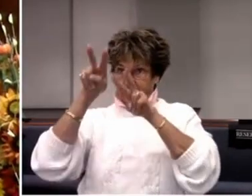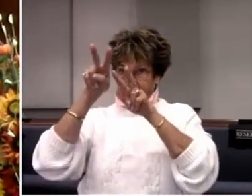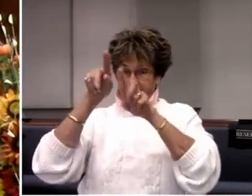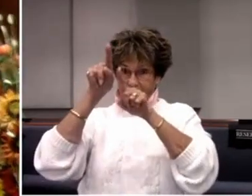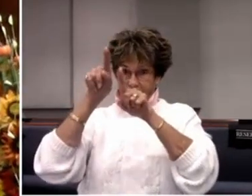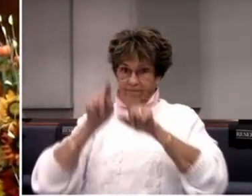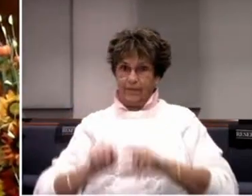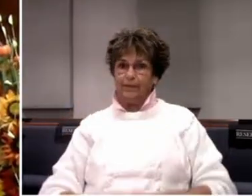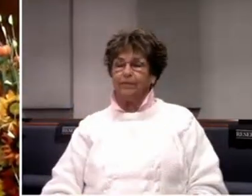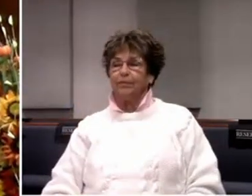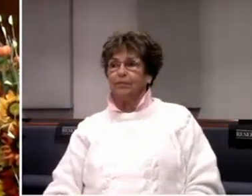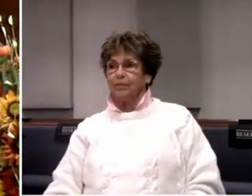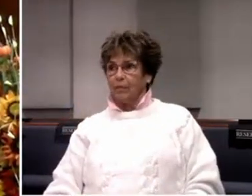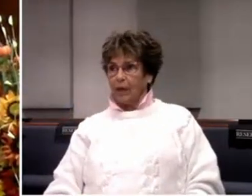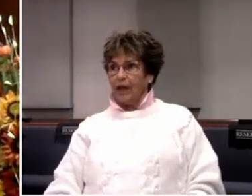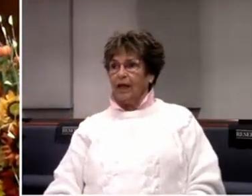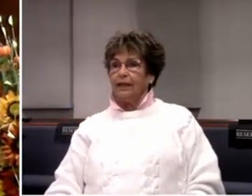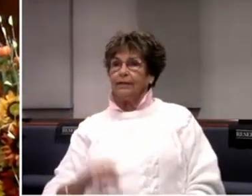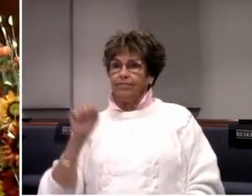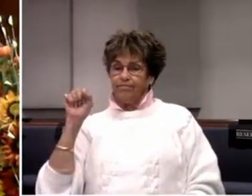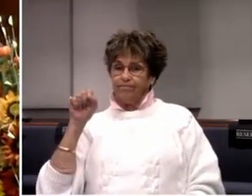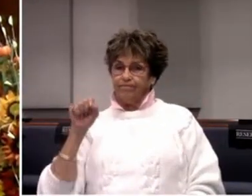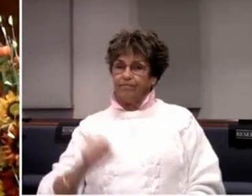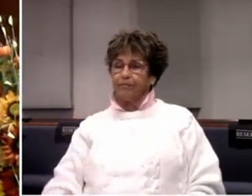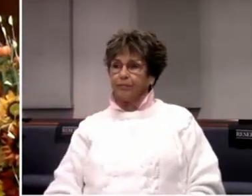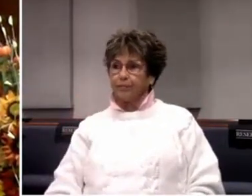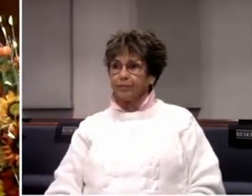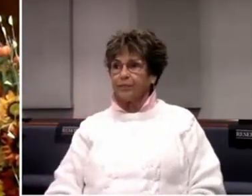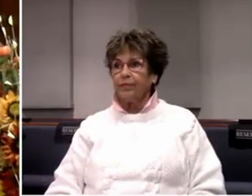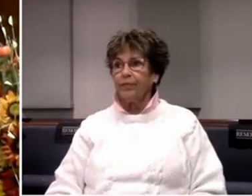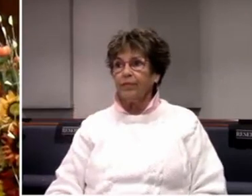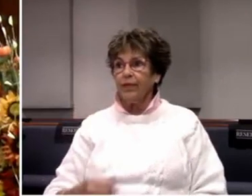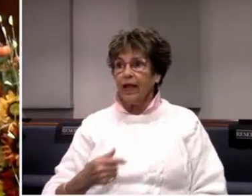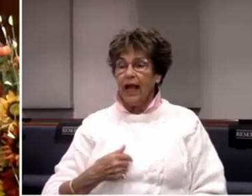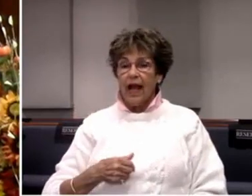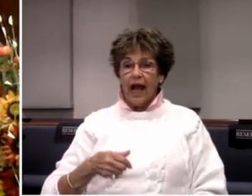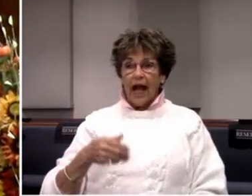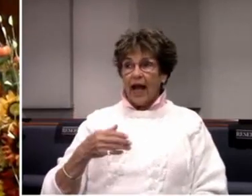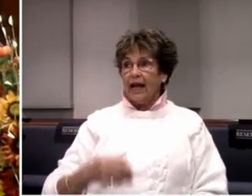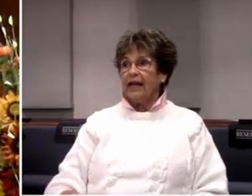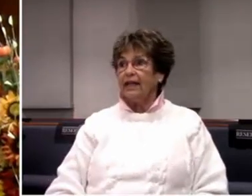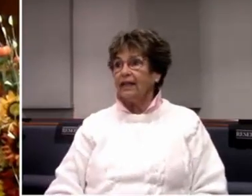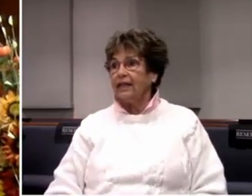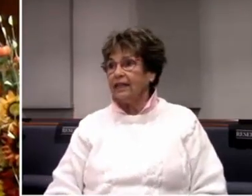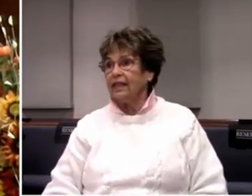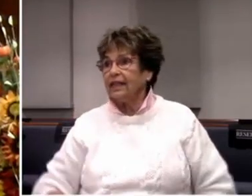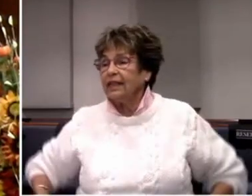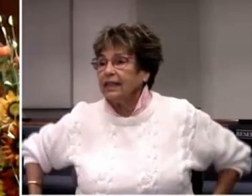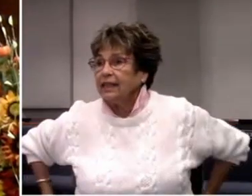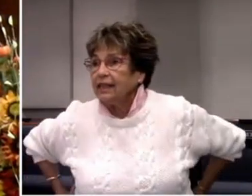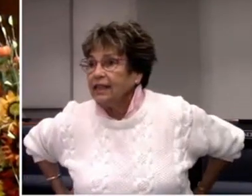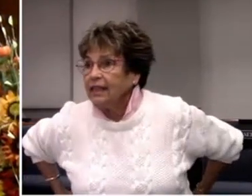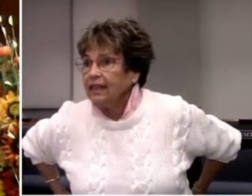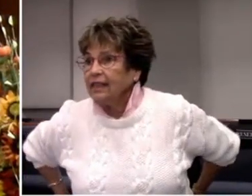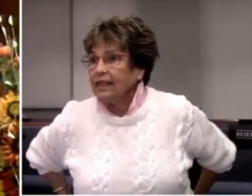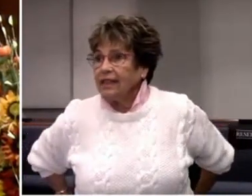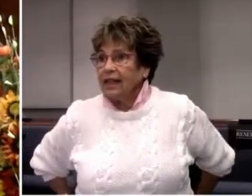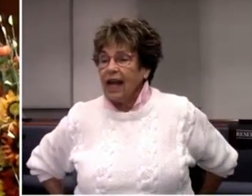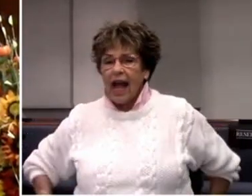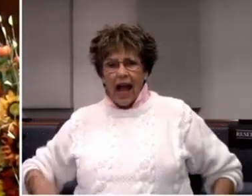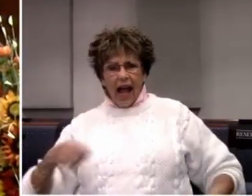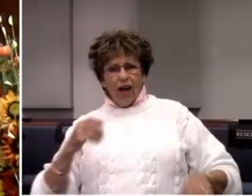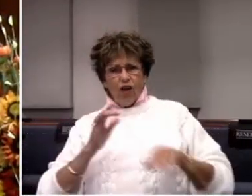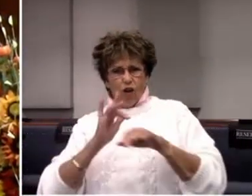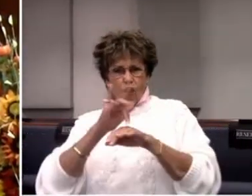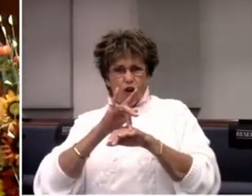Yes, turn the other cheek. Now, I know what Mary's thinking. It's funny because I was thinking about this earlier.